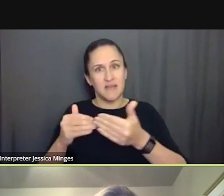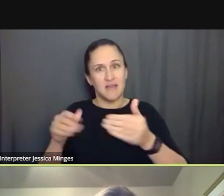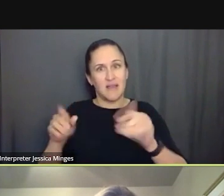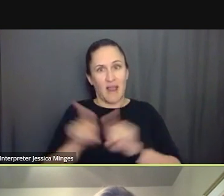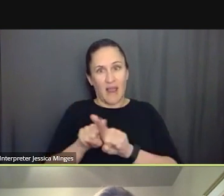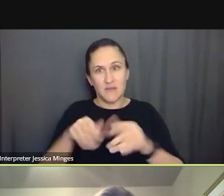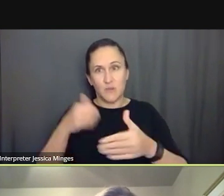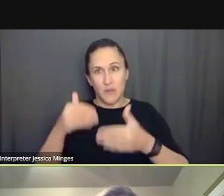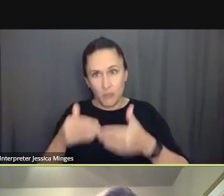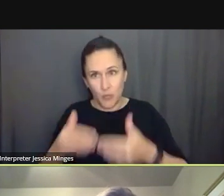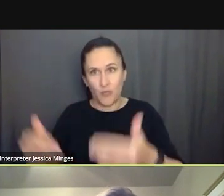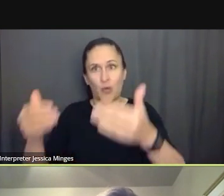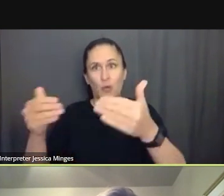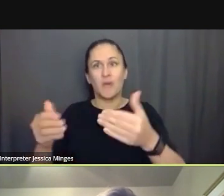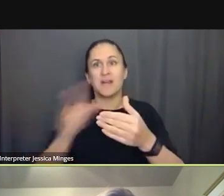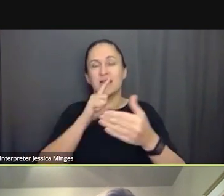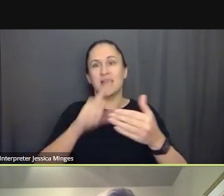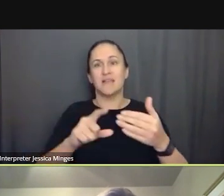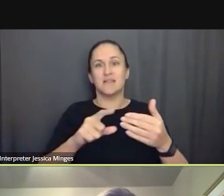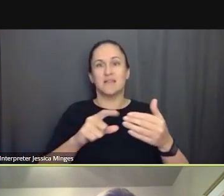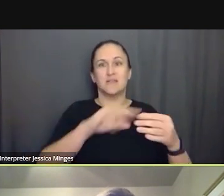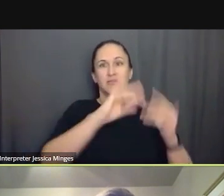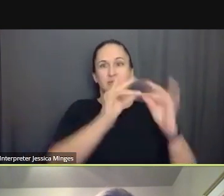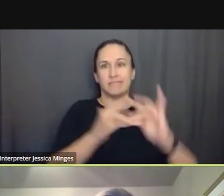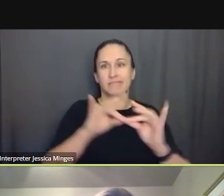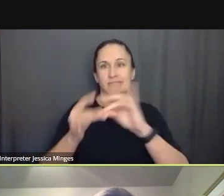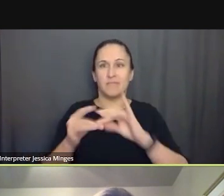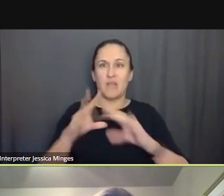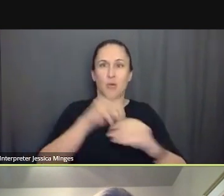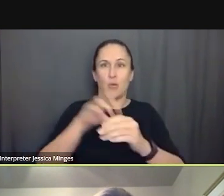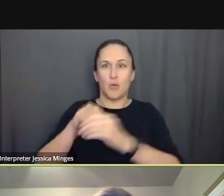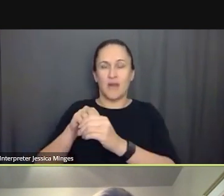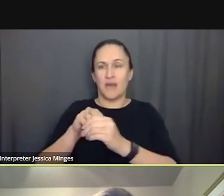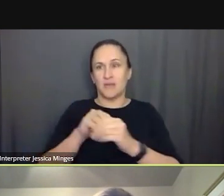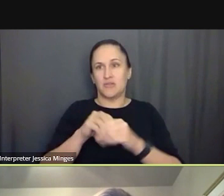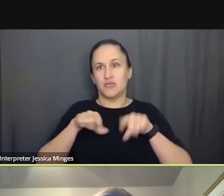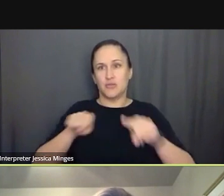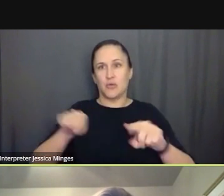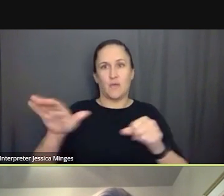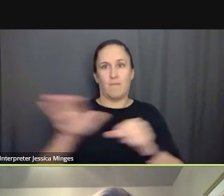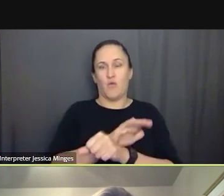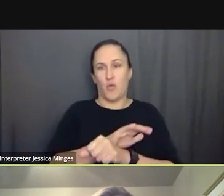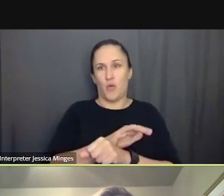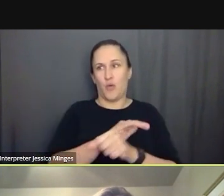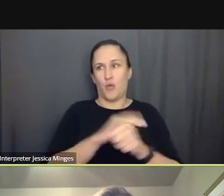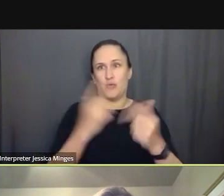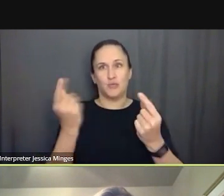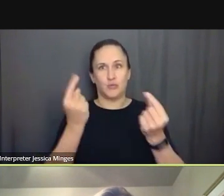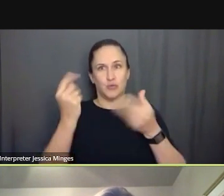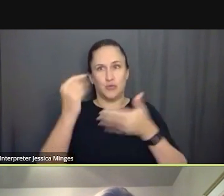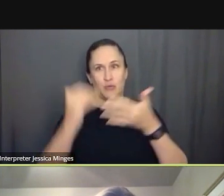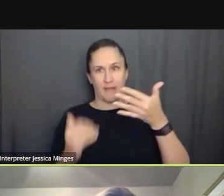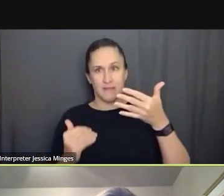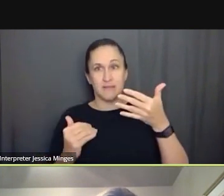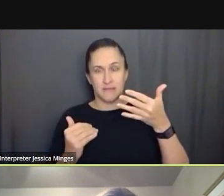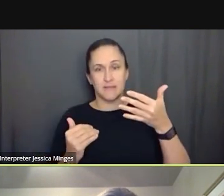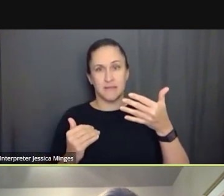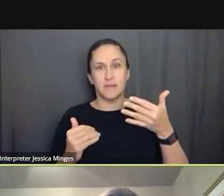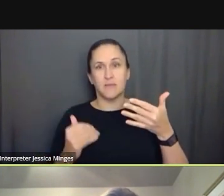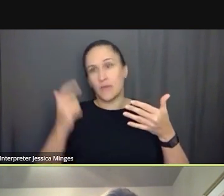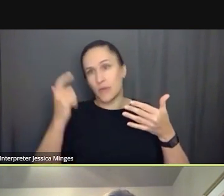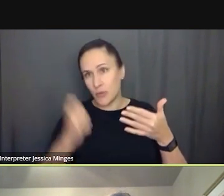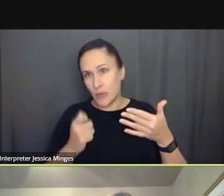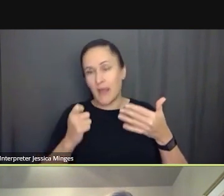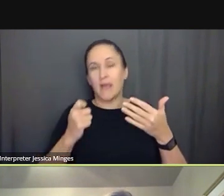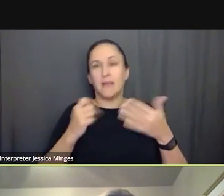forward is threaded throughout the entire deliverable to-do list, if you will, of the grant. And so a